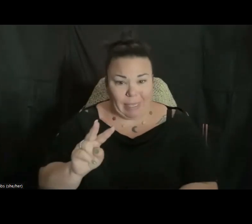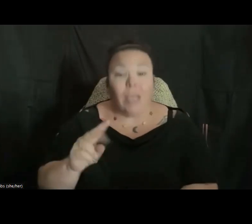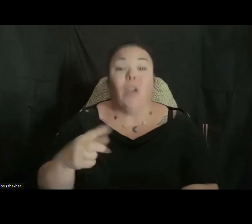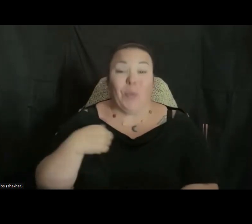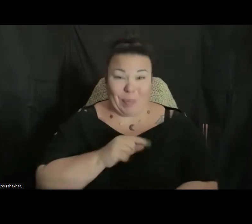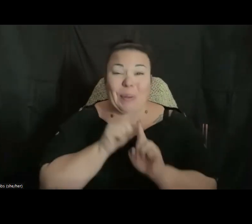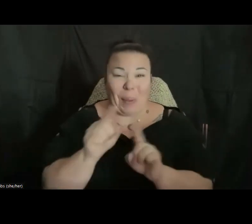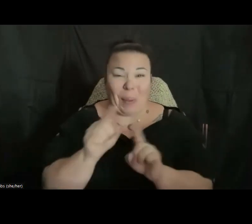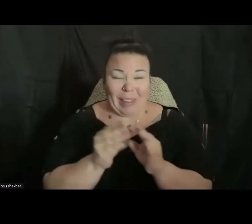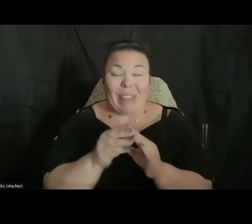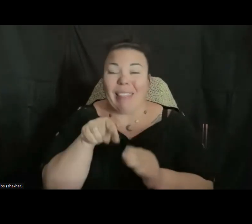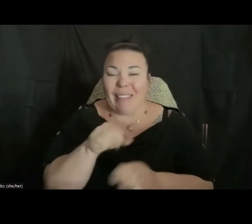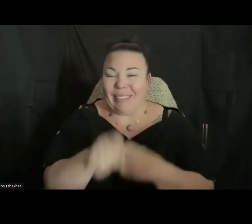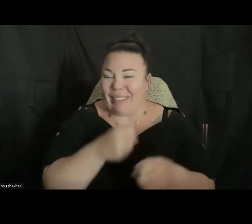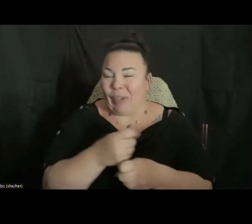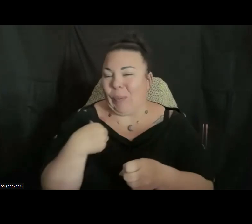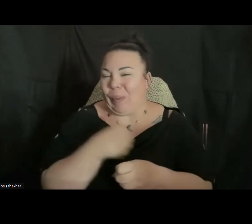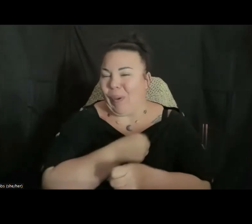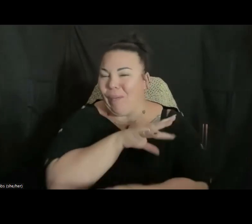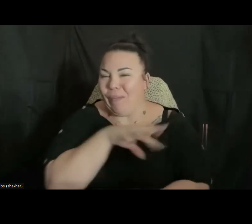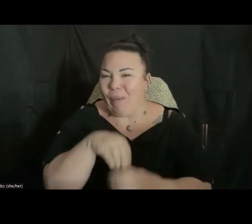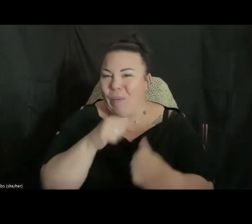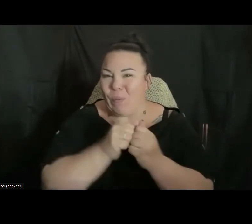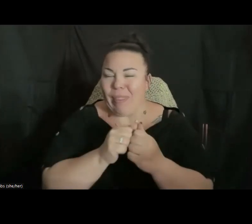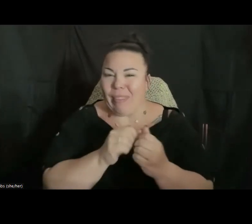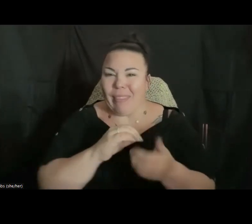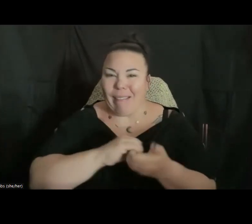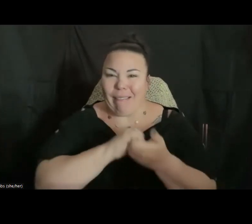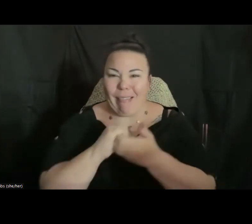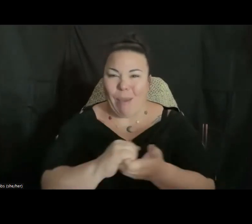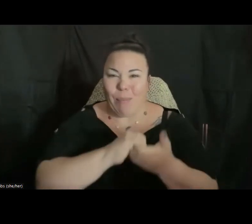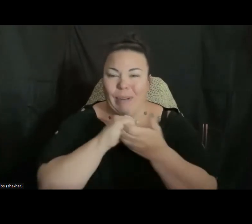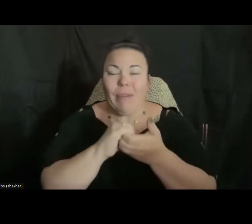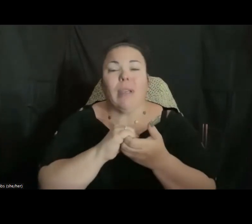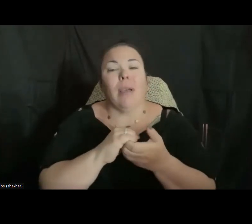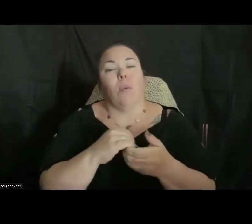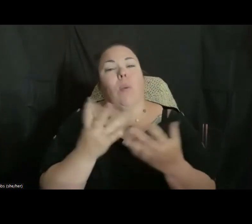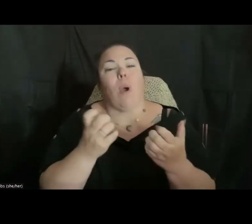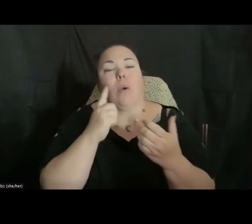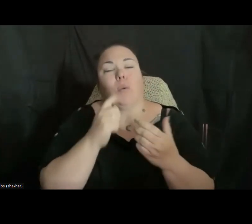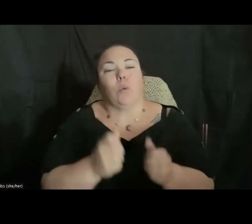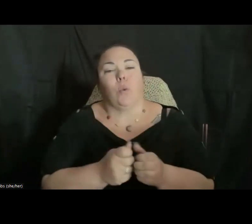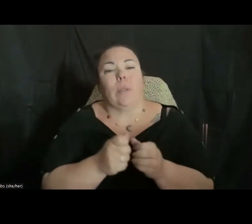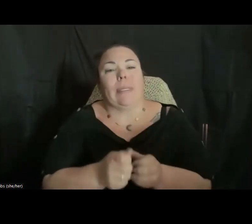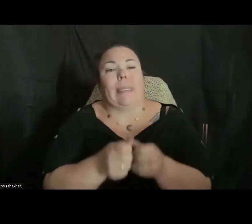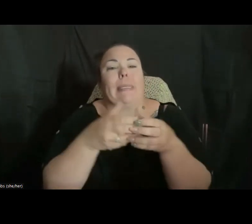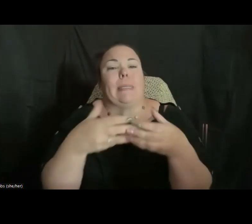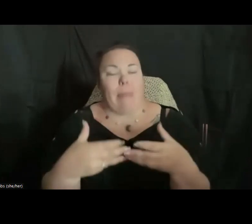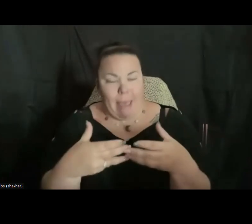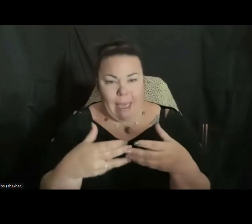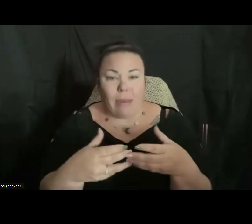this year, where we are working to enhance and expand access to long-acting